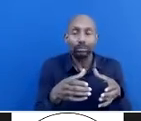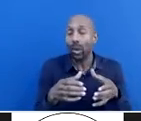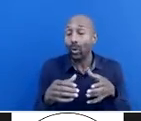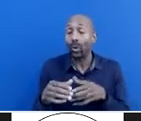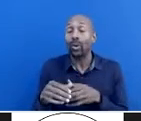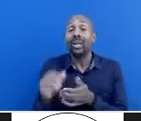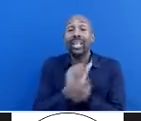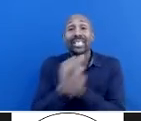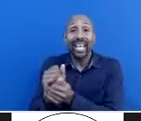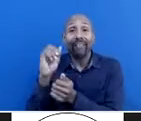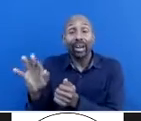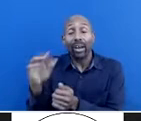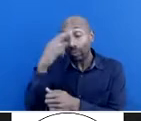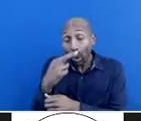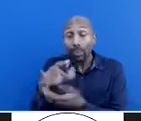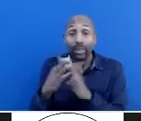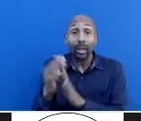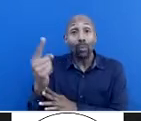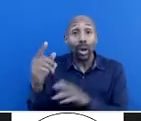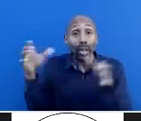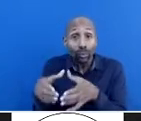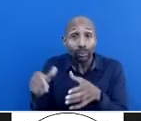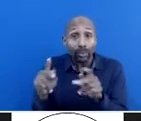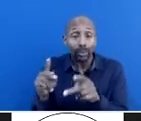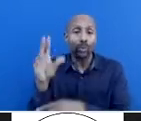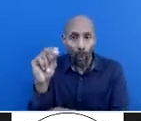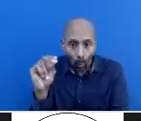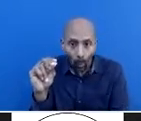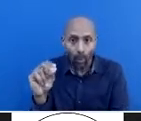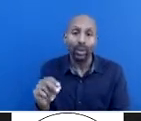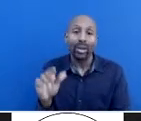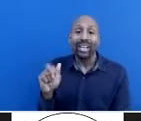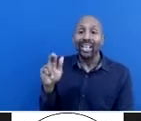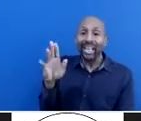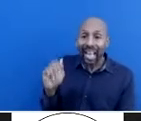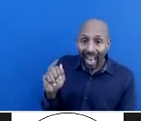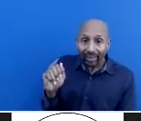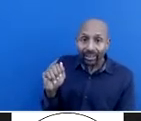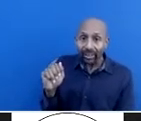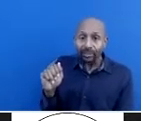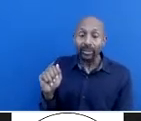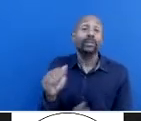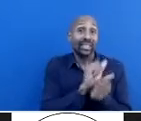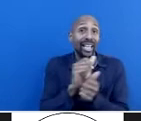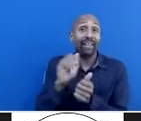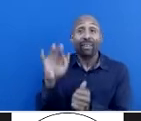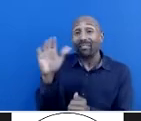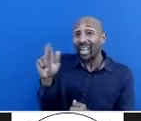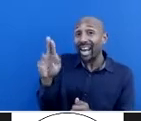its own variegated but nonetheless clearly identifiable cultural logic.